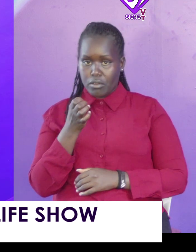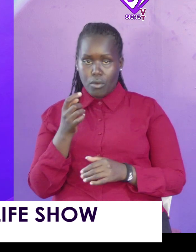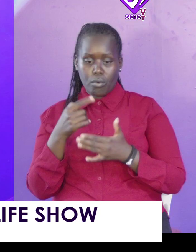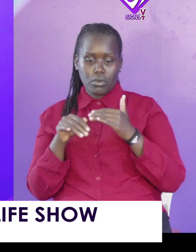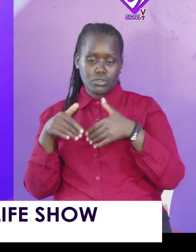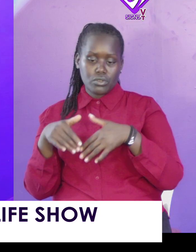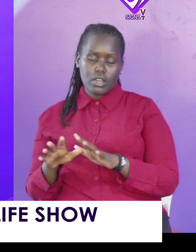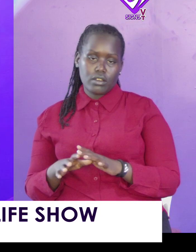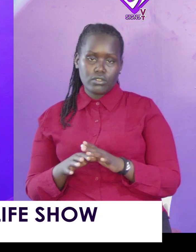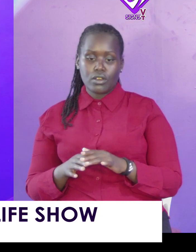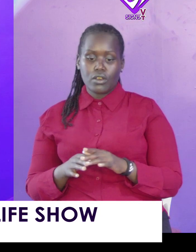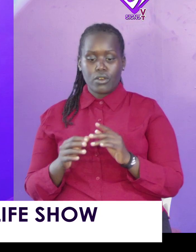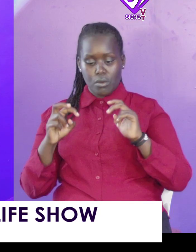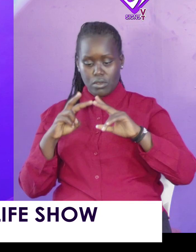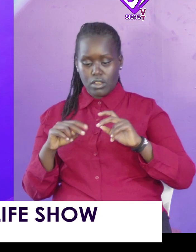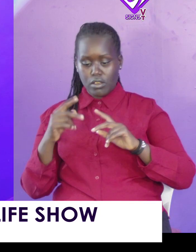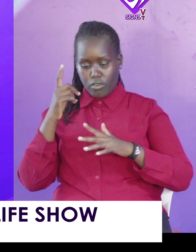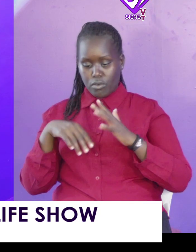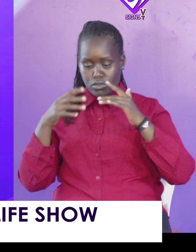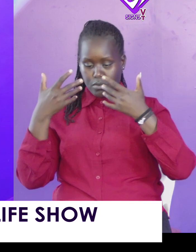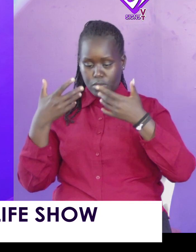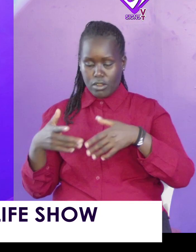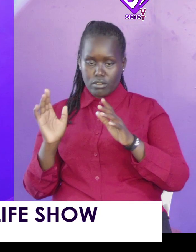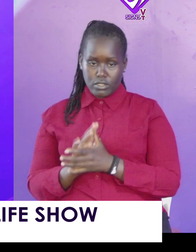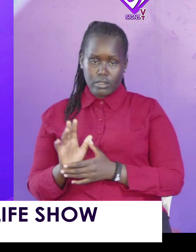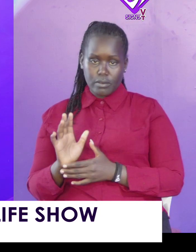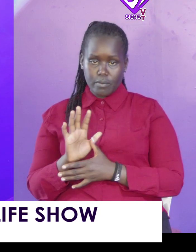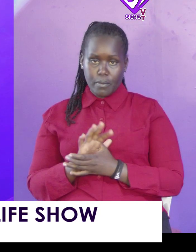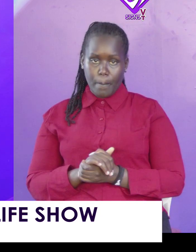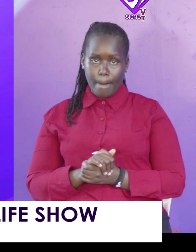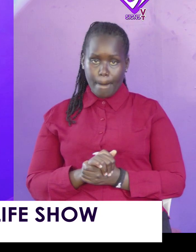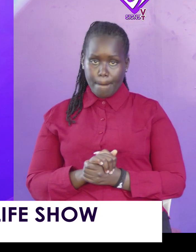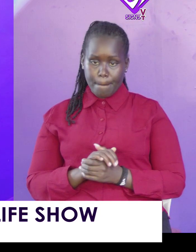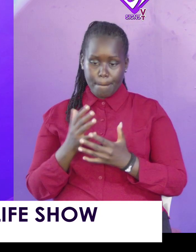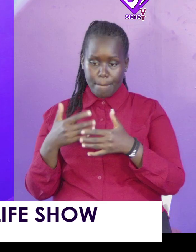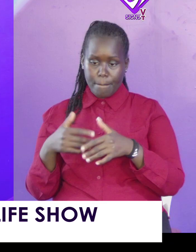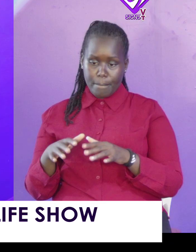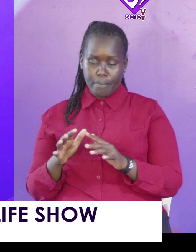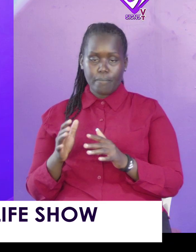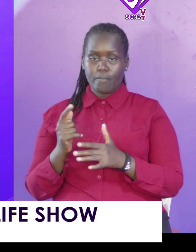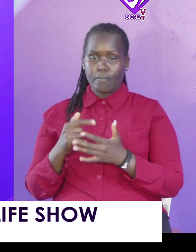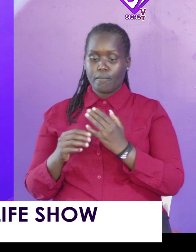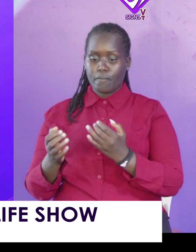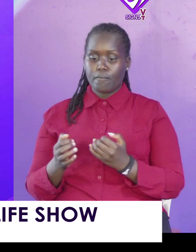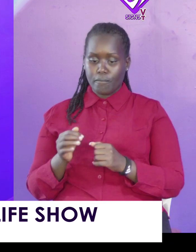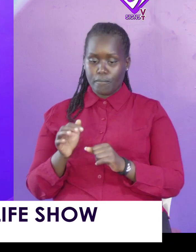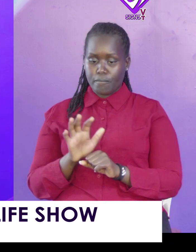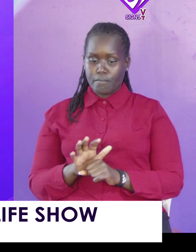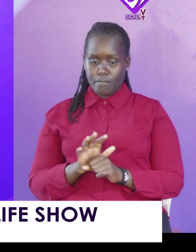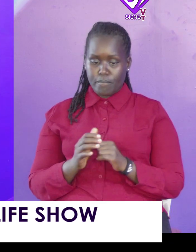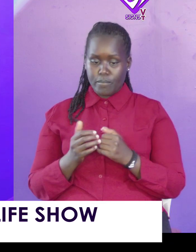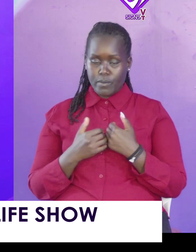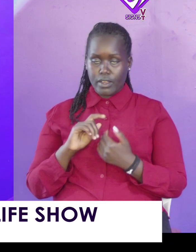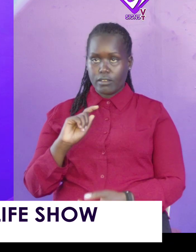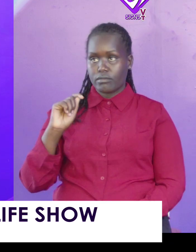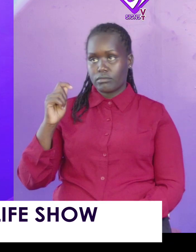You're looking for what you've lost. Yet what you have left is what you need most. You have